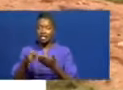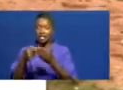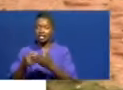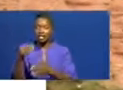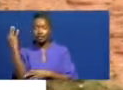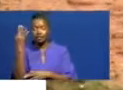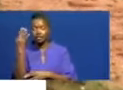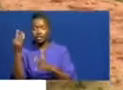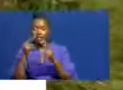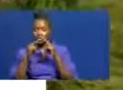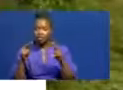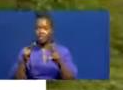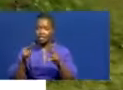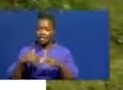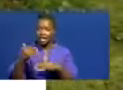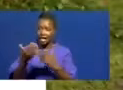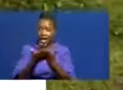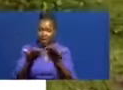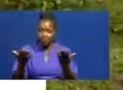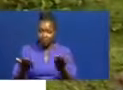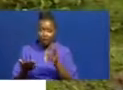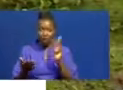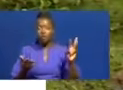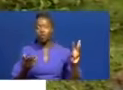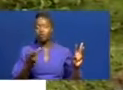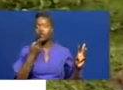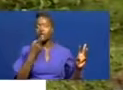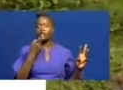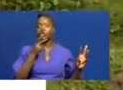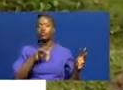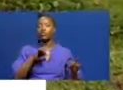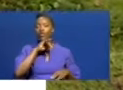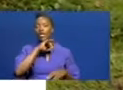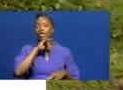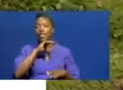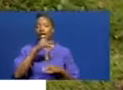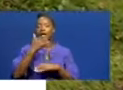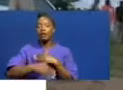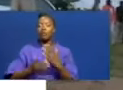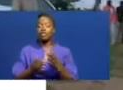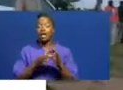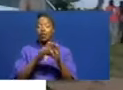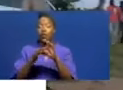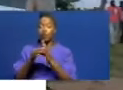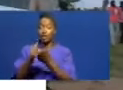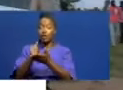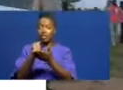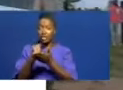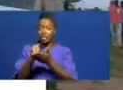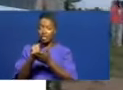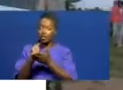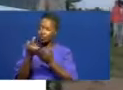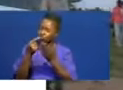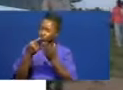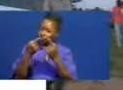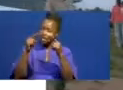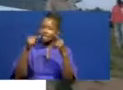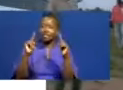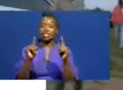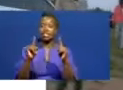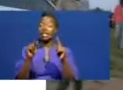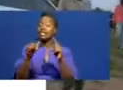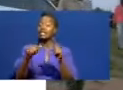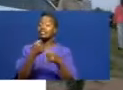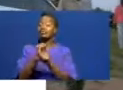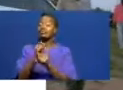peace across the grassroots along the West Pokot Uganda border. Umoja wetu ndio utatusaidia tuende mbali. Na hiyo ndio